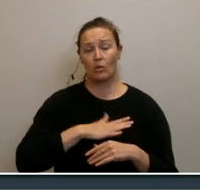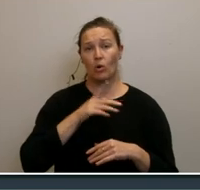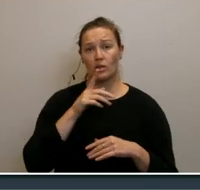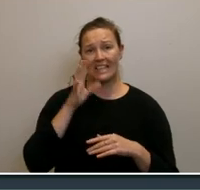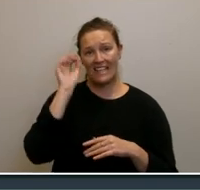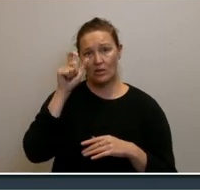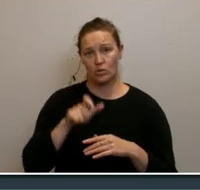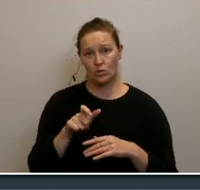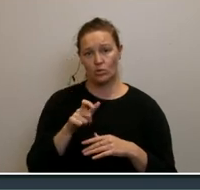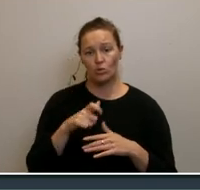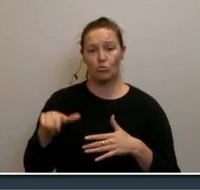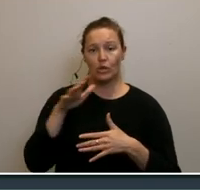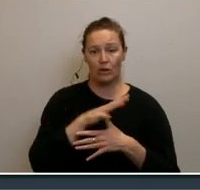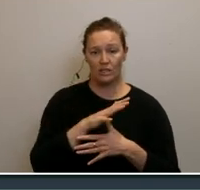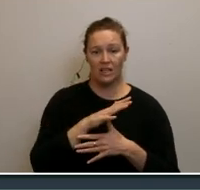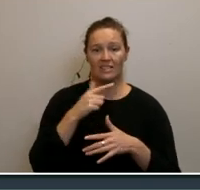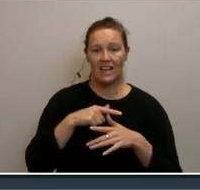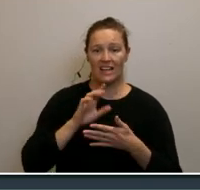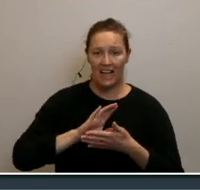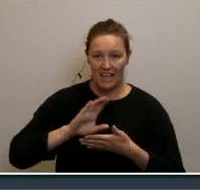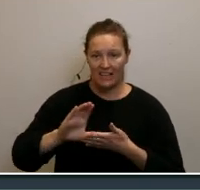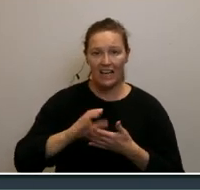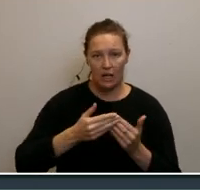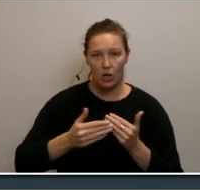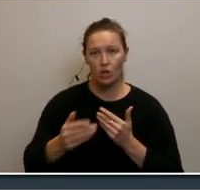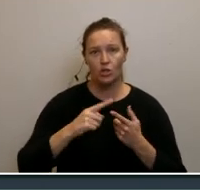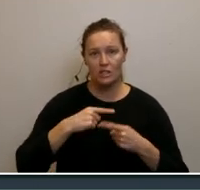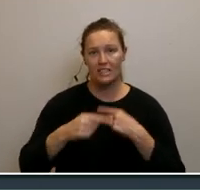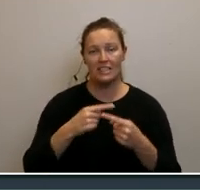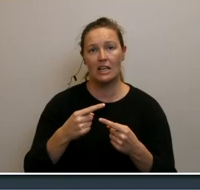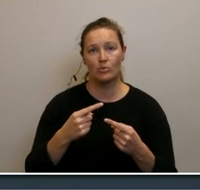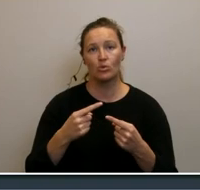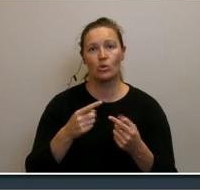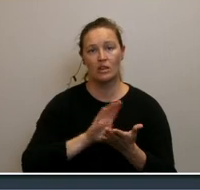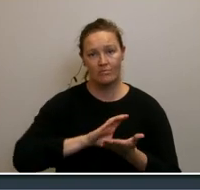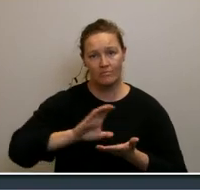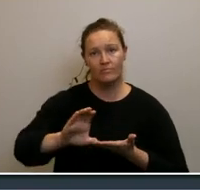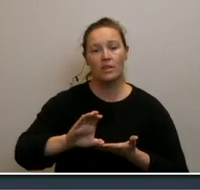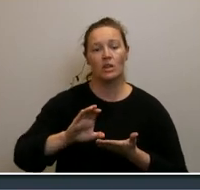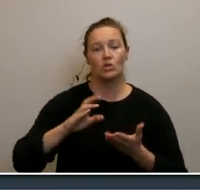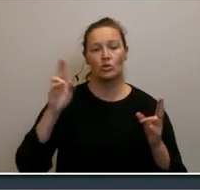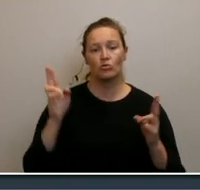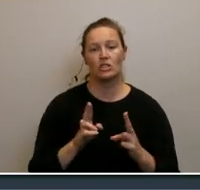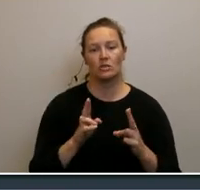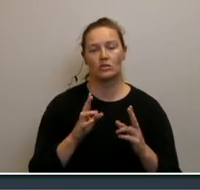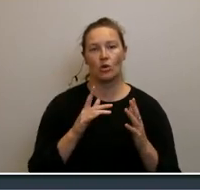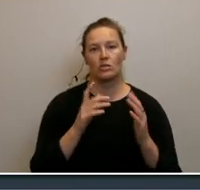to allocate long-term and sustainable resource to reducing inequity